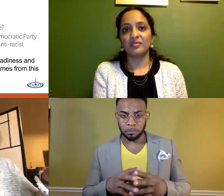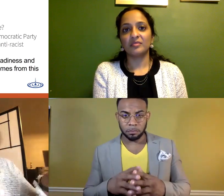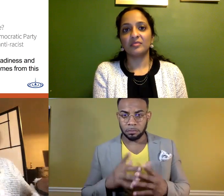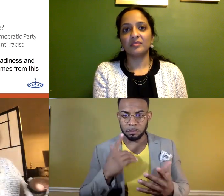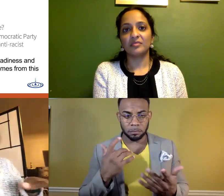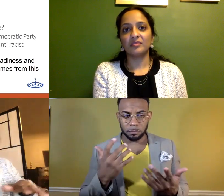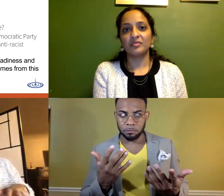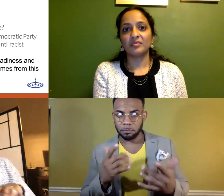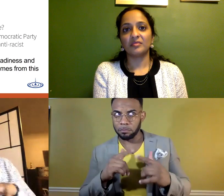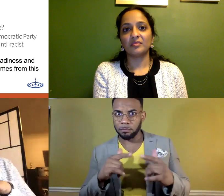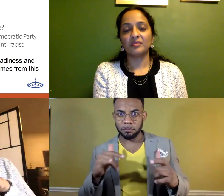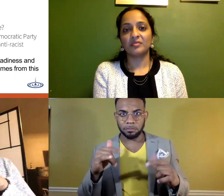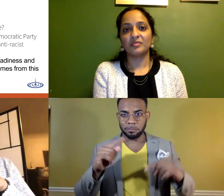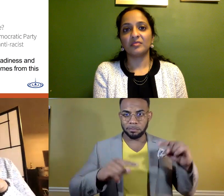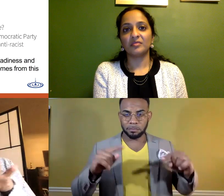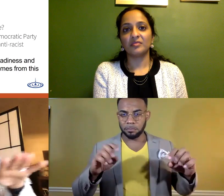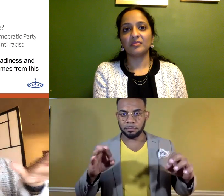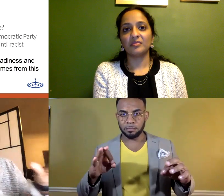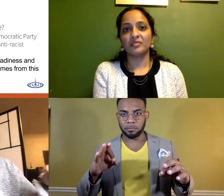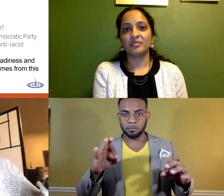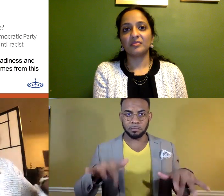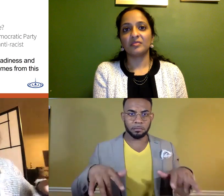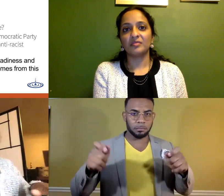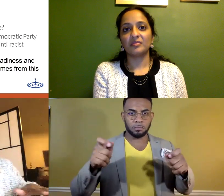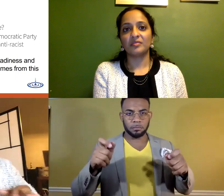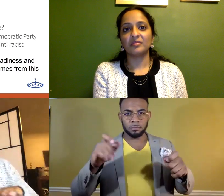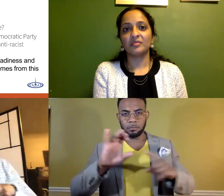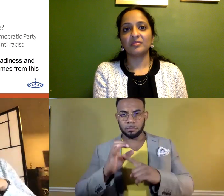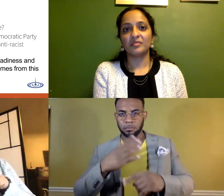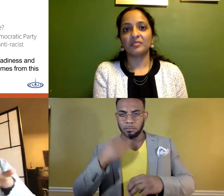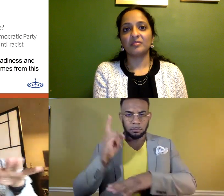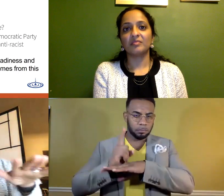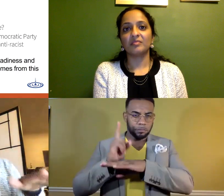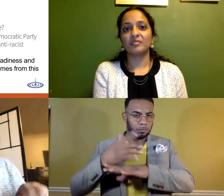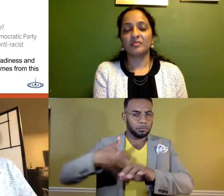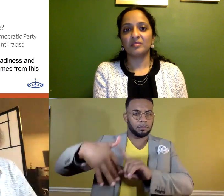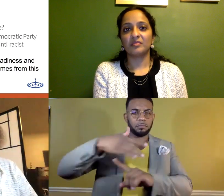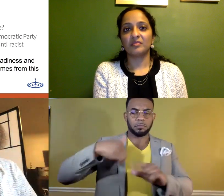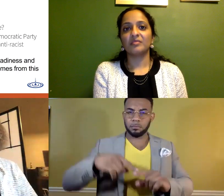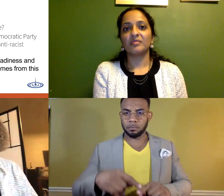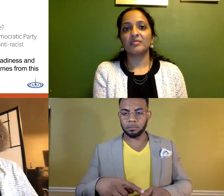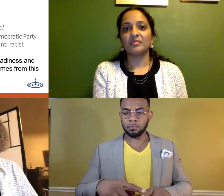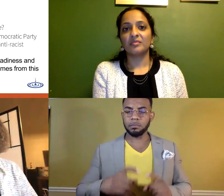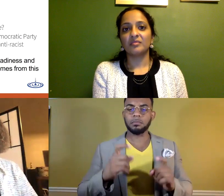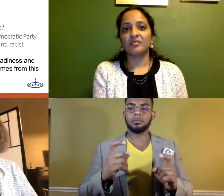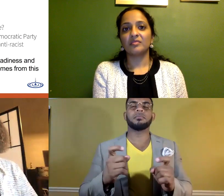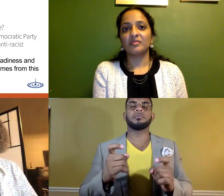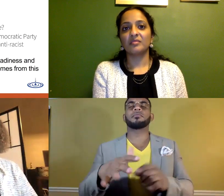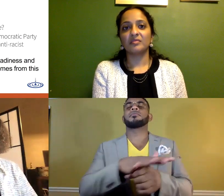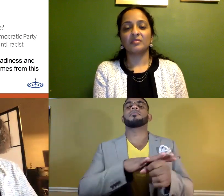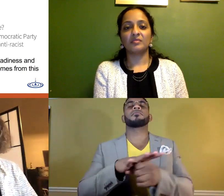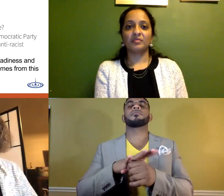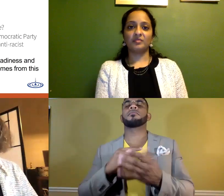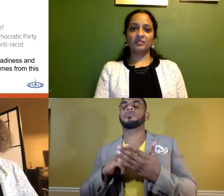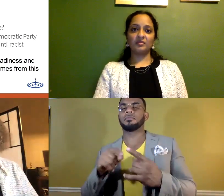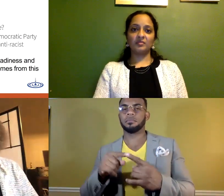just all the dynamics of dominant culture, white supremacy all around us. Given the spheres that we